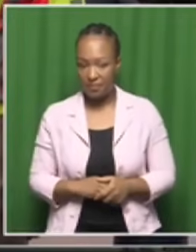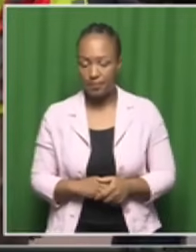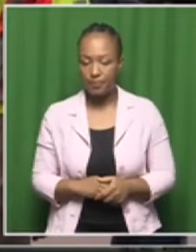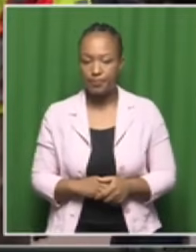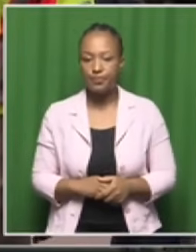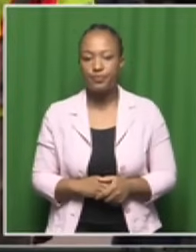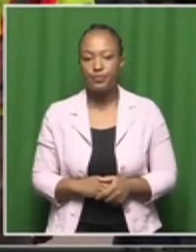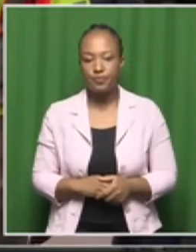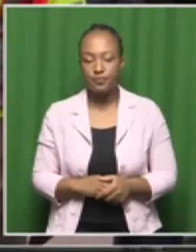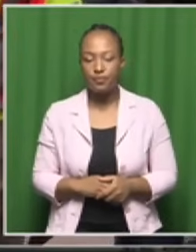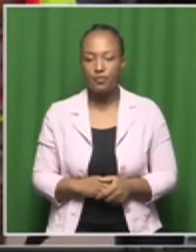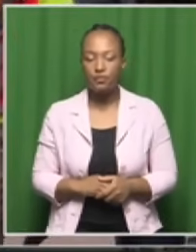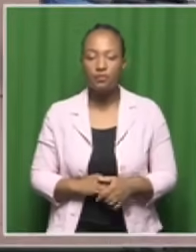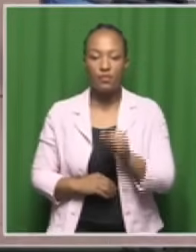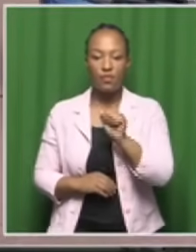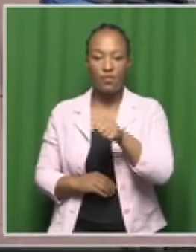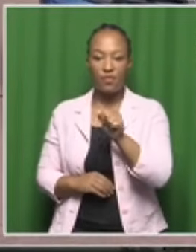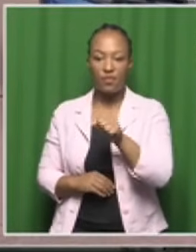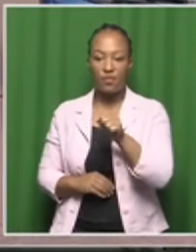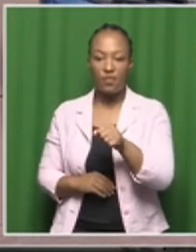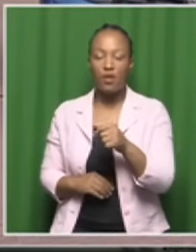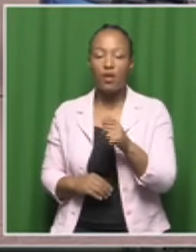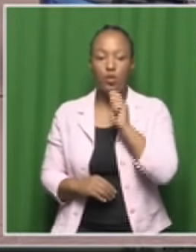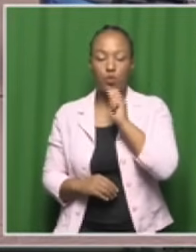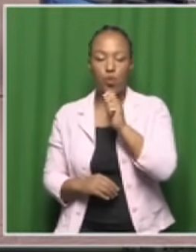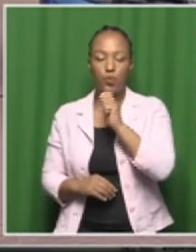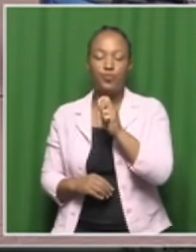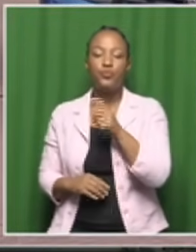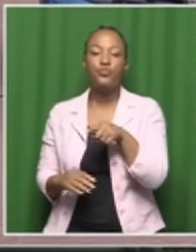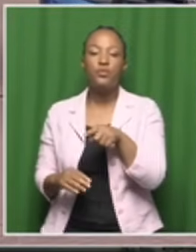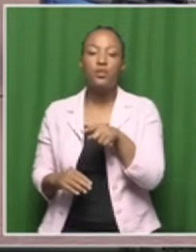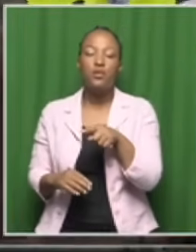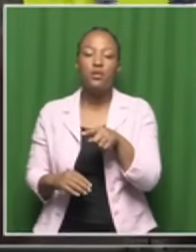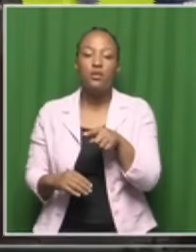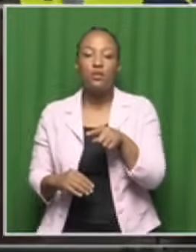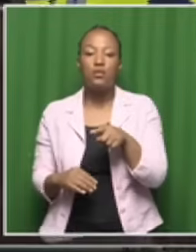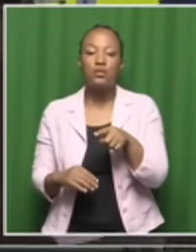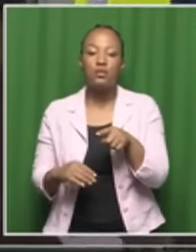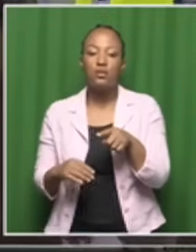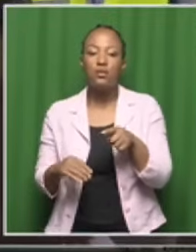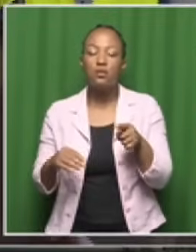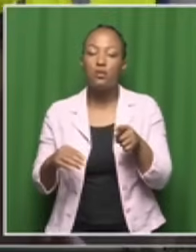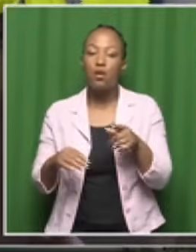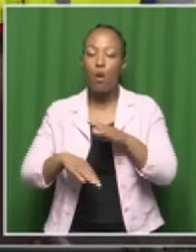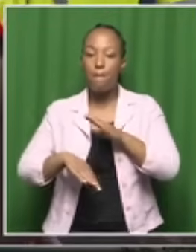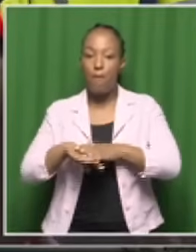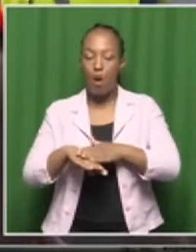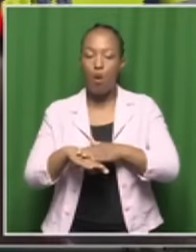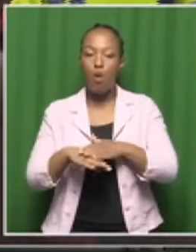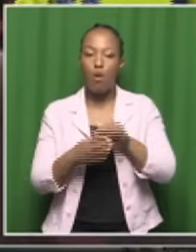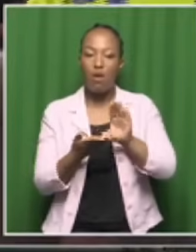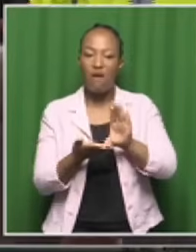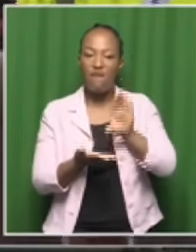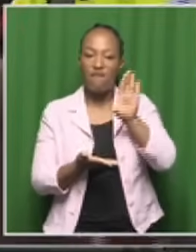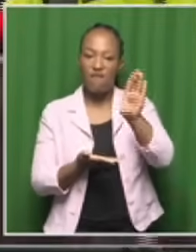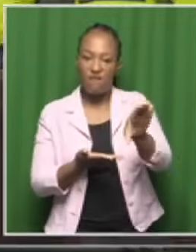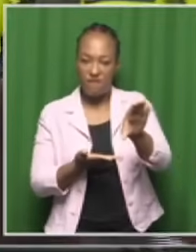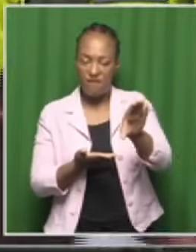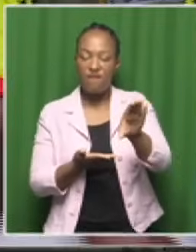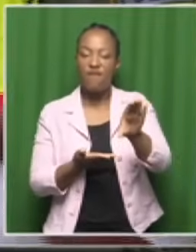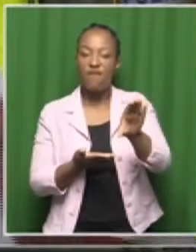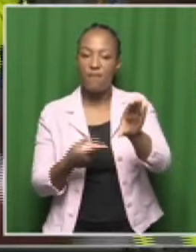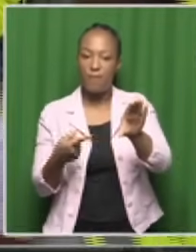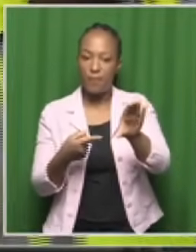Yes, definitely. Roads definitely need more investment needs to be put